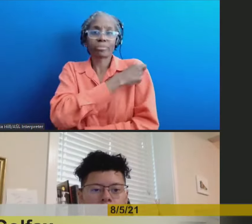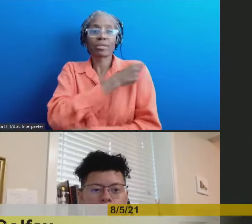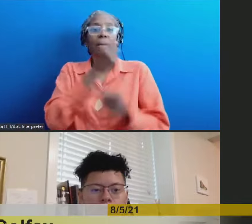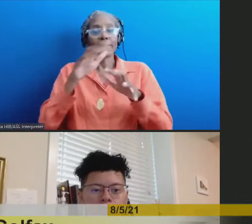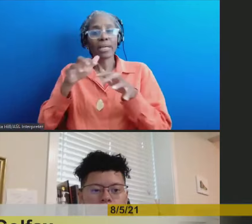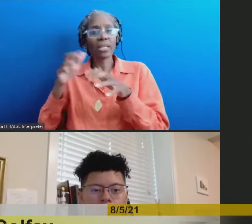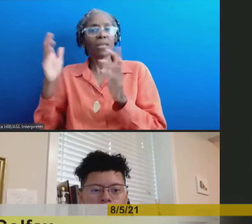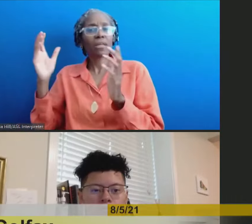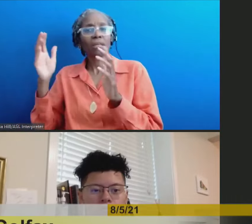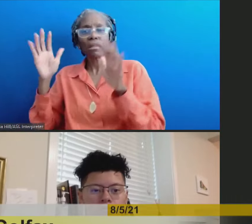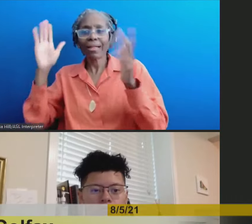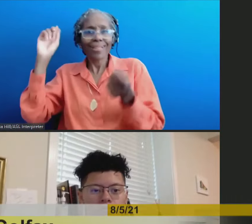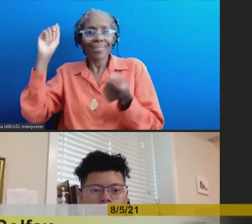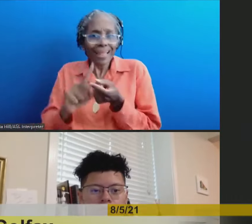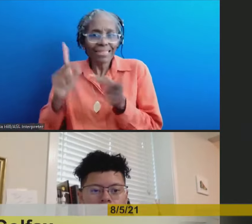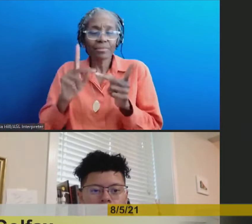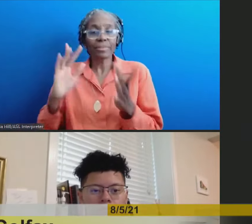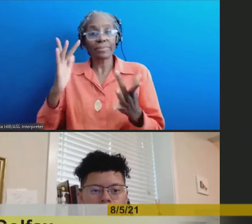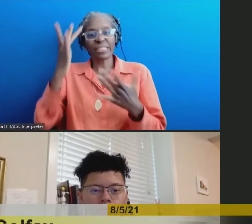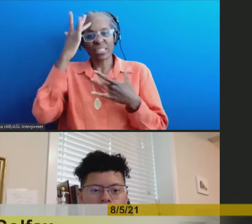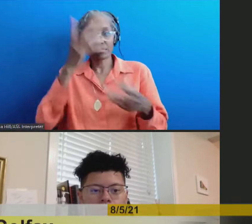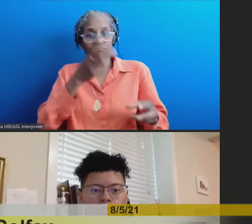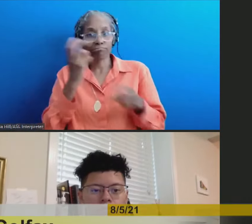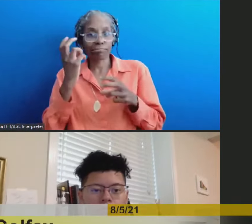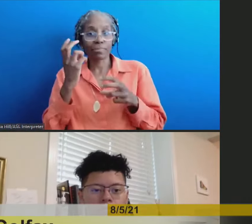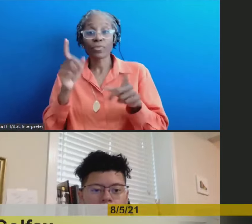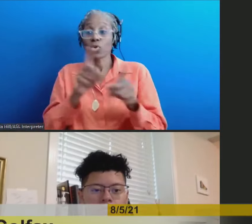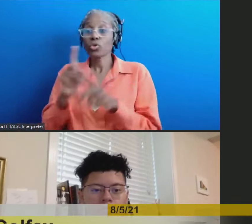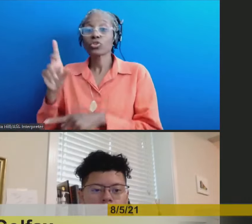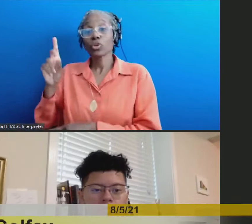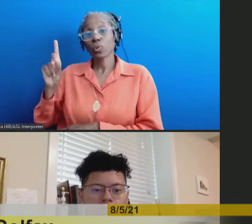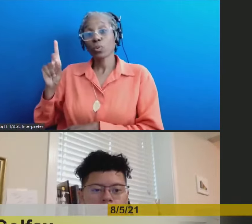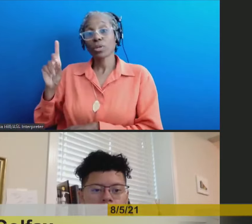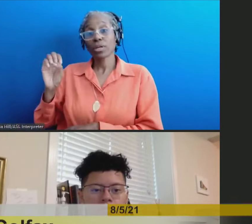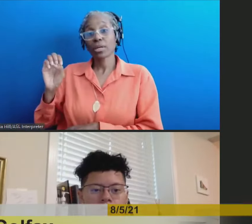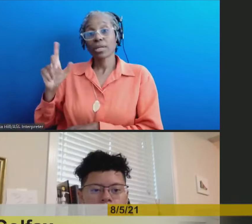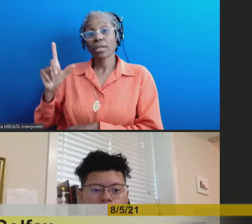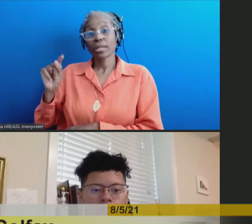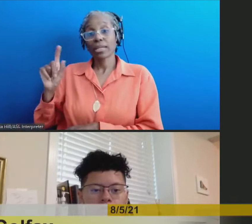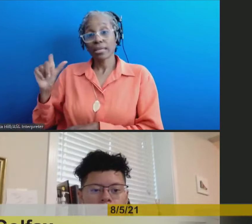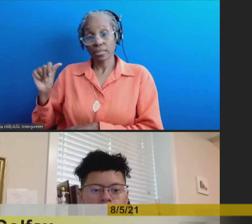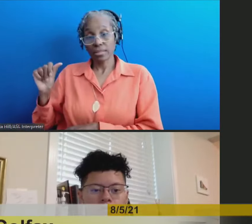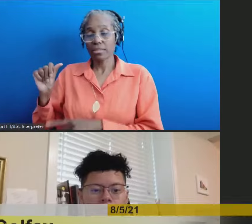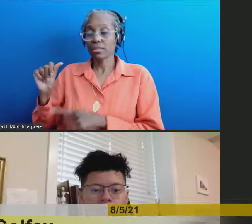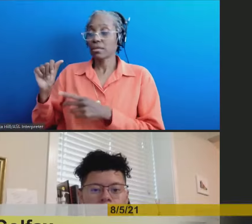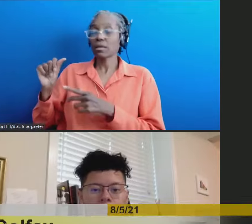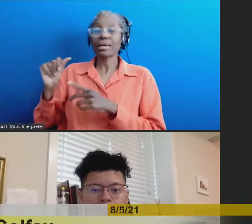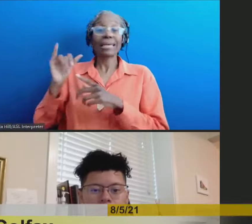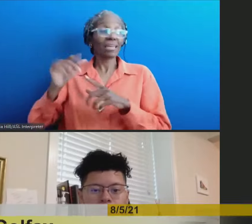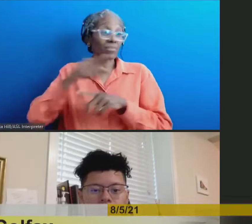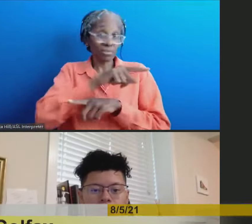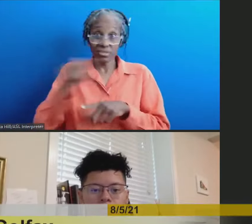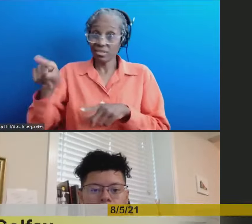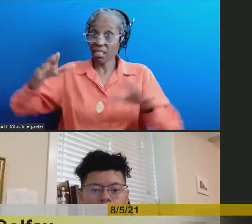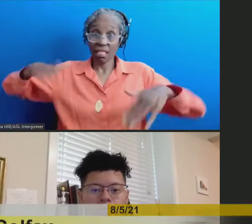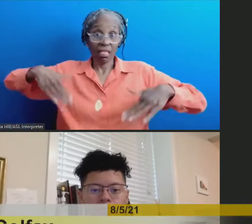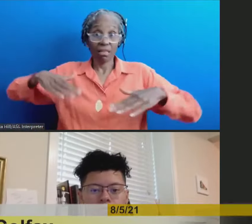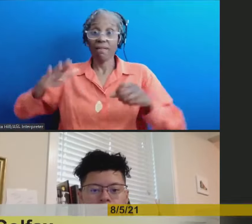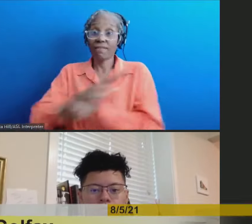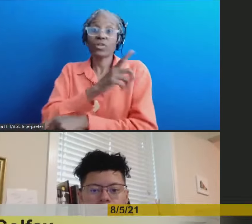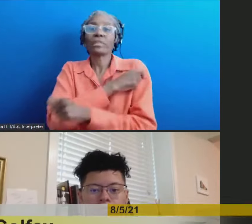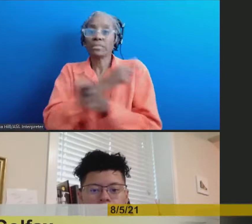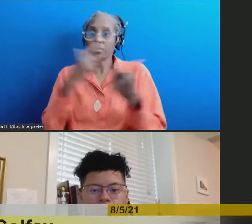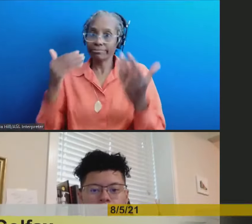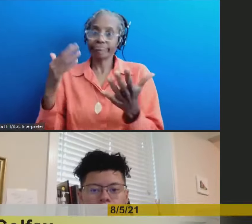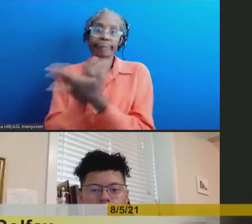fewer people are going to get sick. And the fact is also with Delta here, it's really important if you're not fully vaccinated to get fully